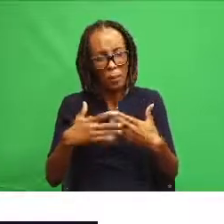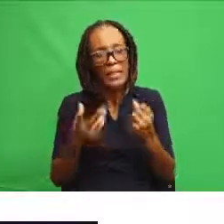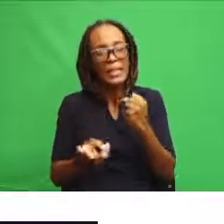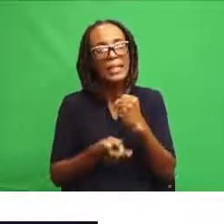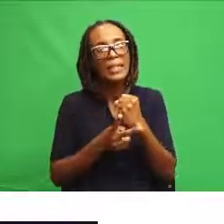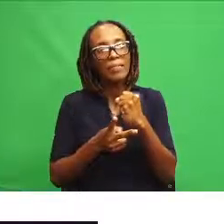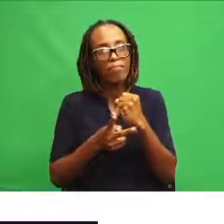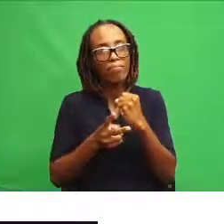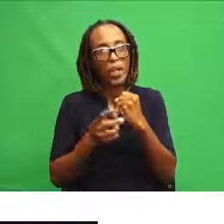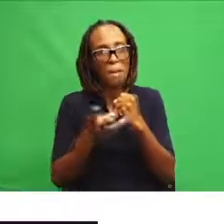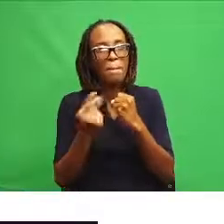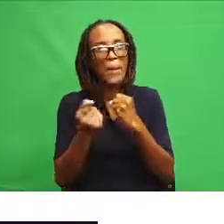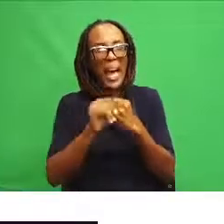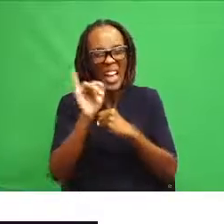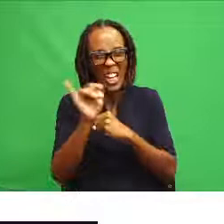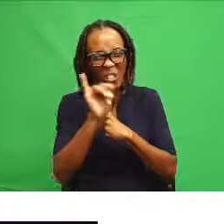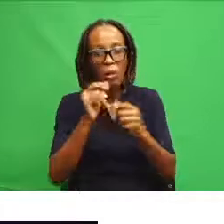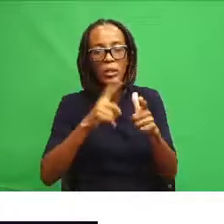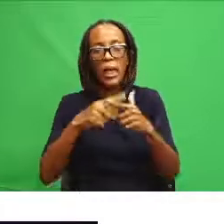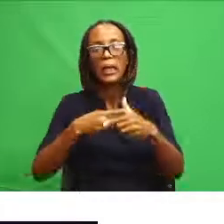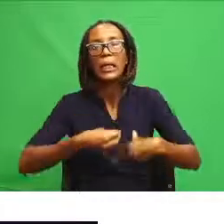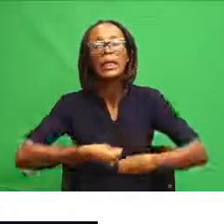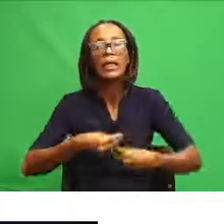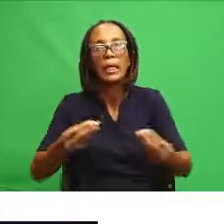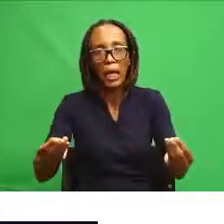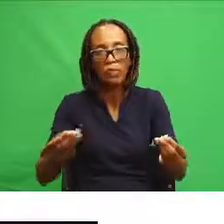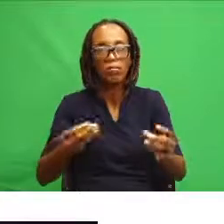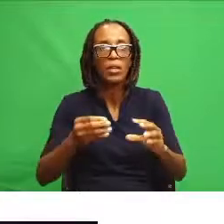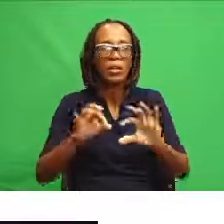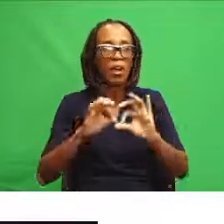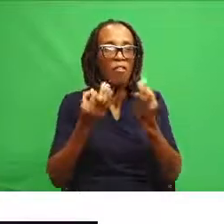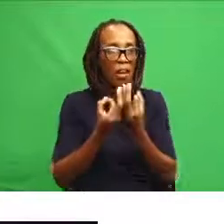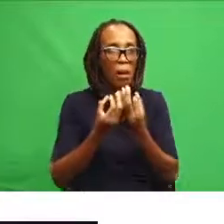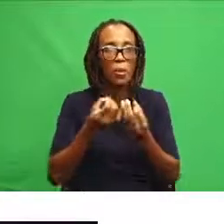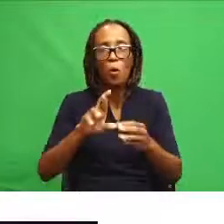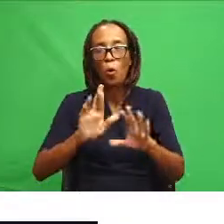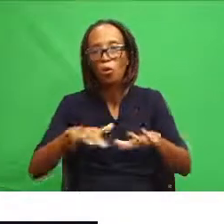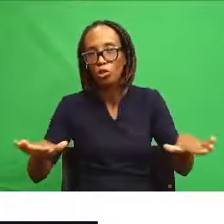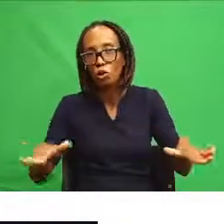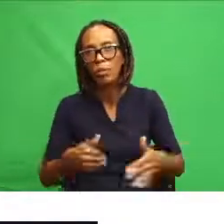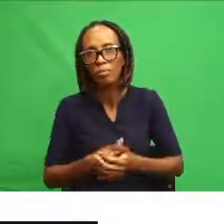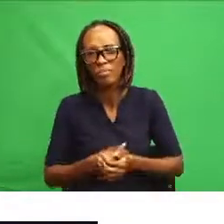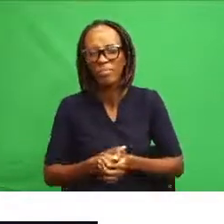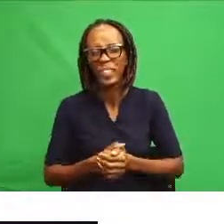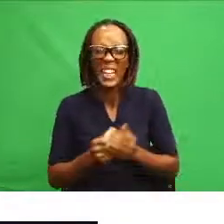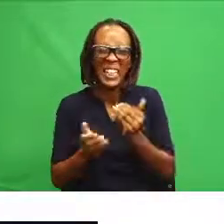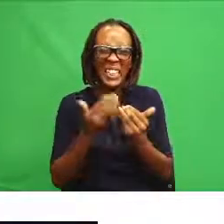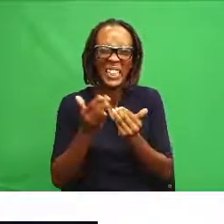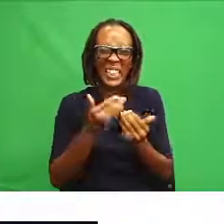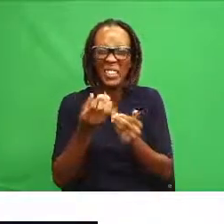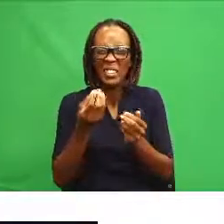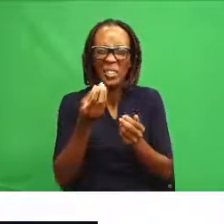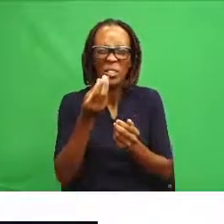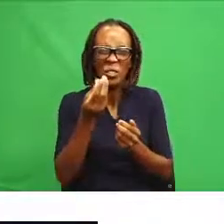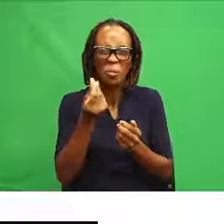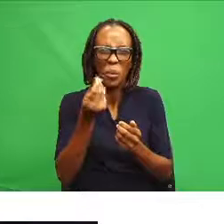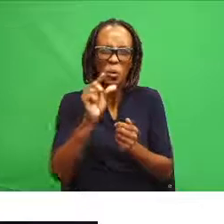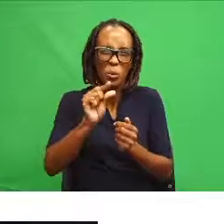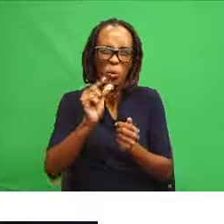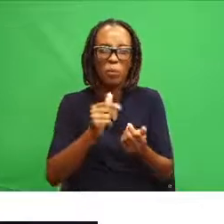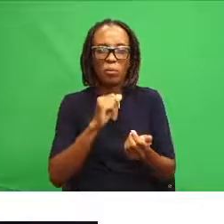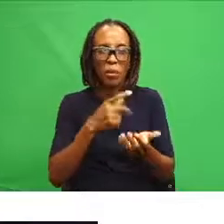a significantly large estate without having to put out a whole lot of money. So don't discount